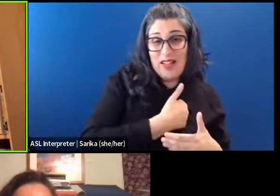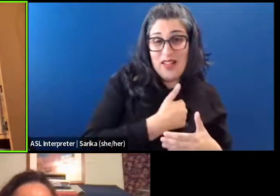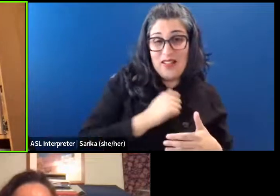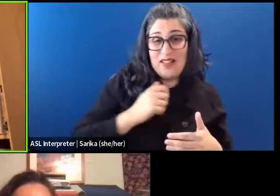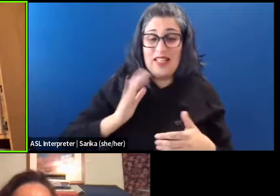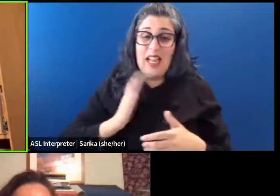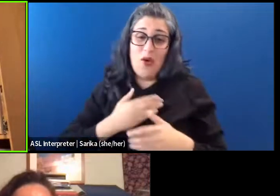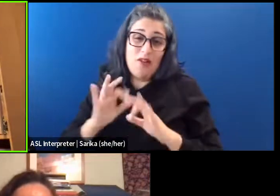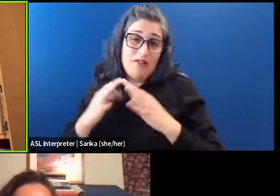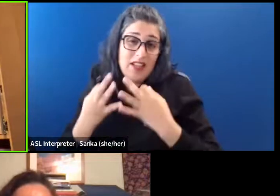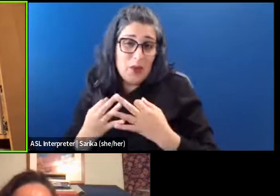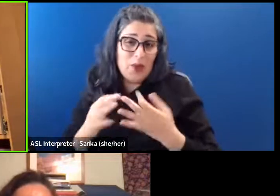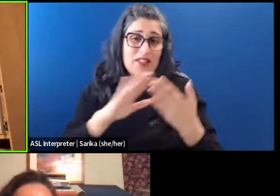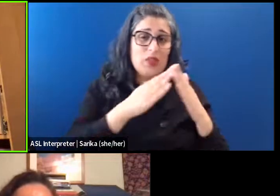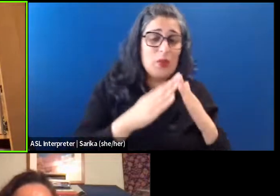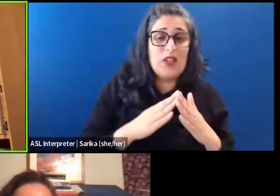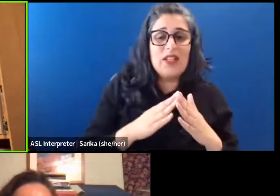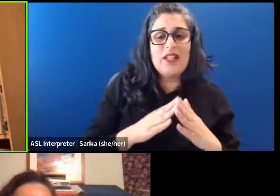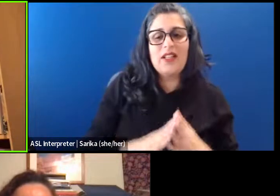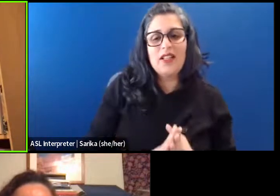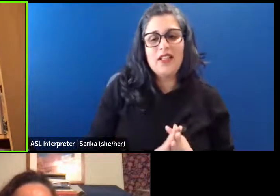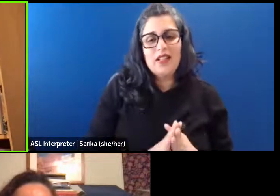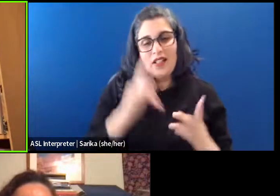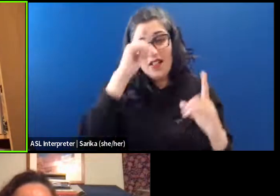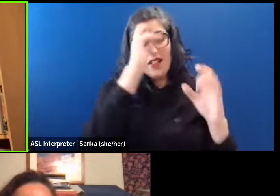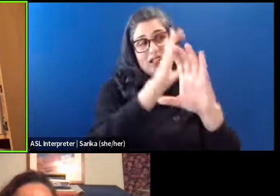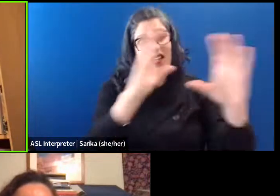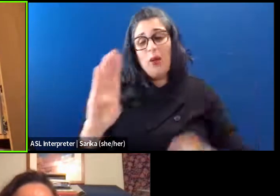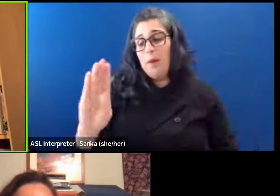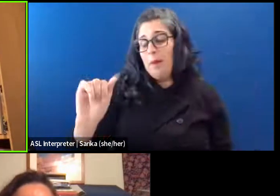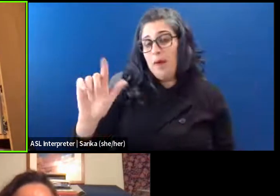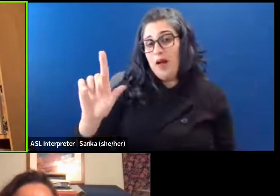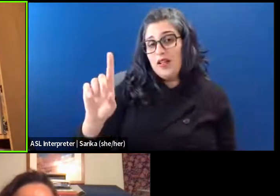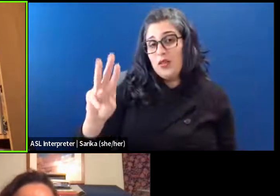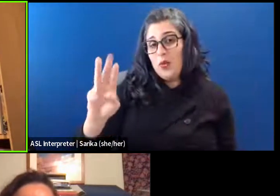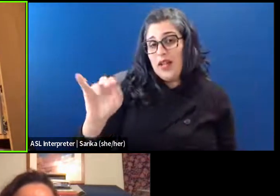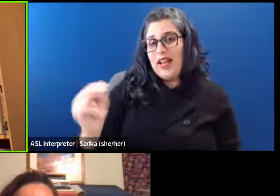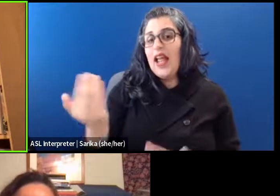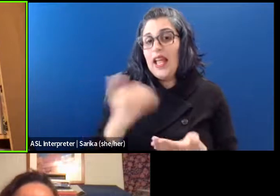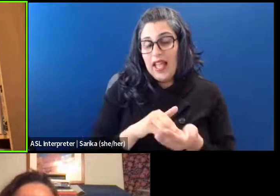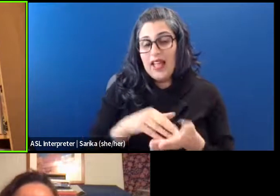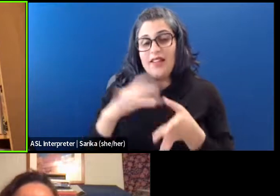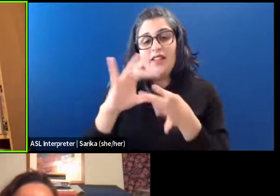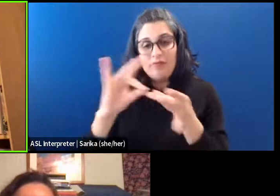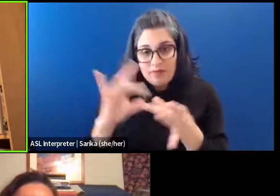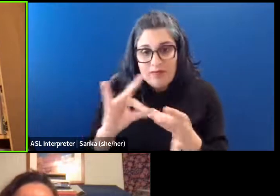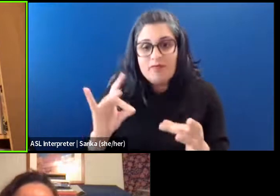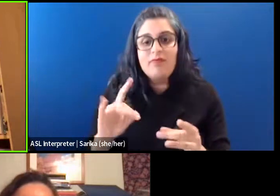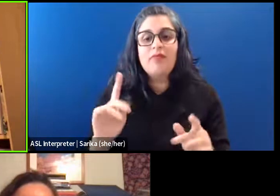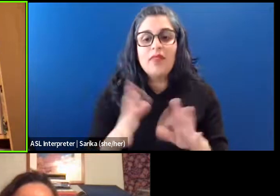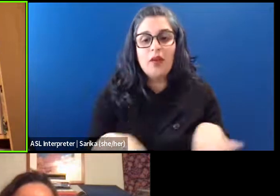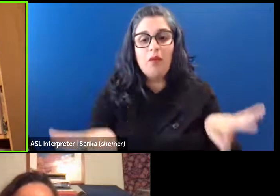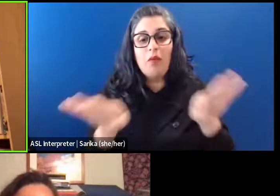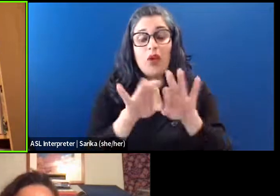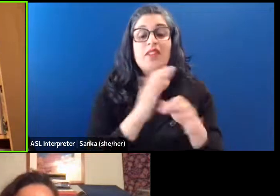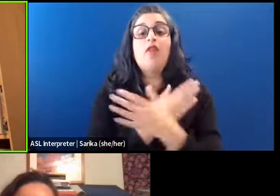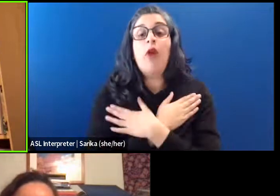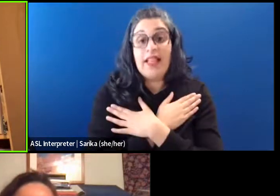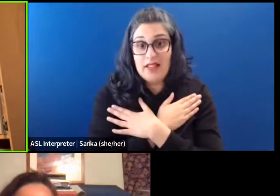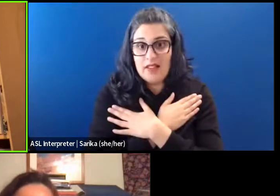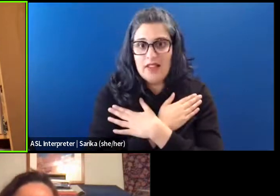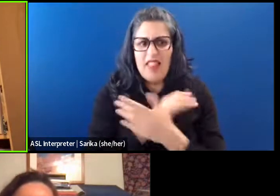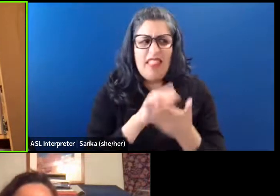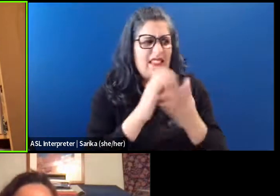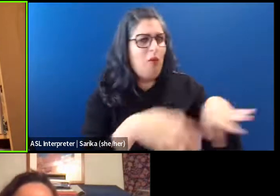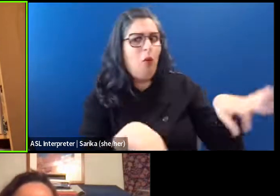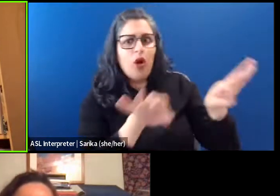families and our communities. You know, in thinking of Baldwin again, you know, Baldwin talks about the importance of rest, and I love